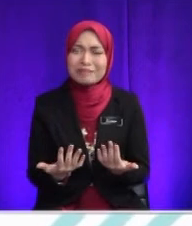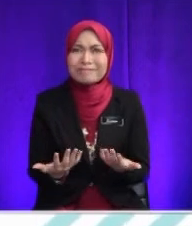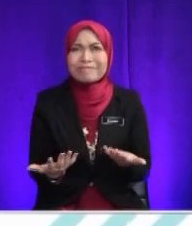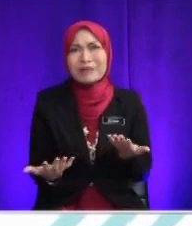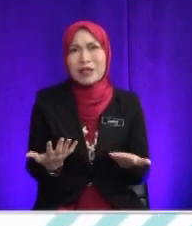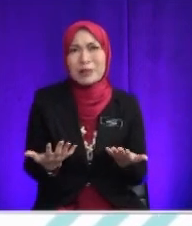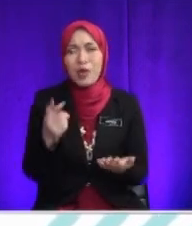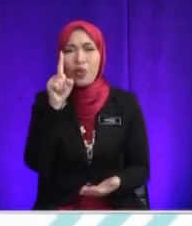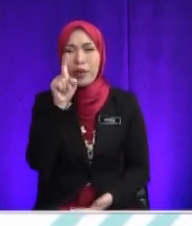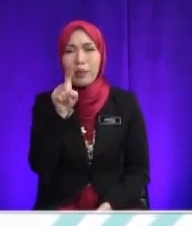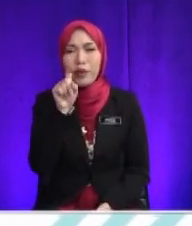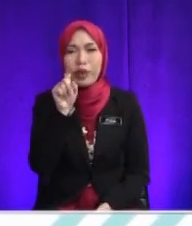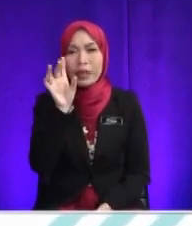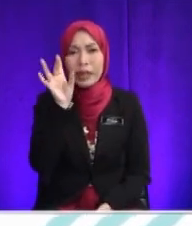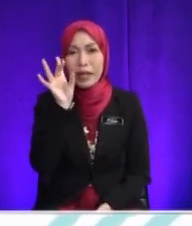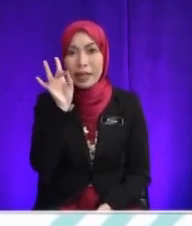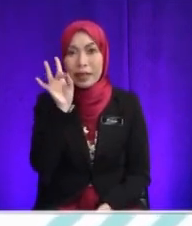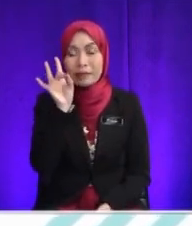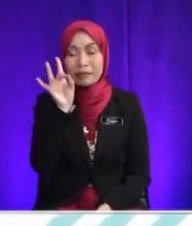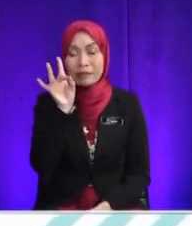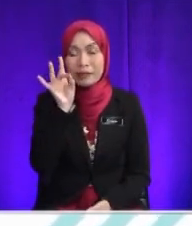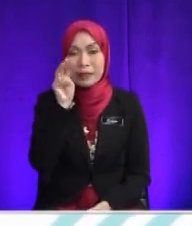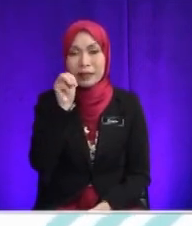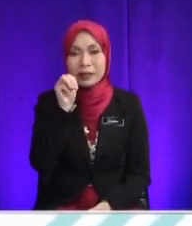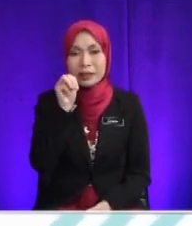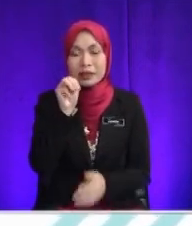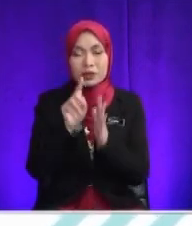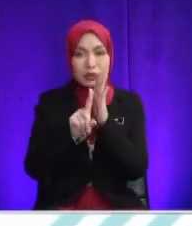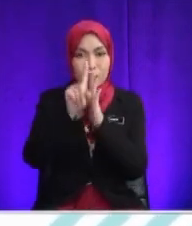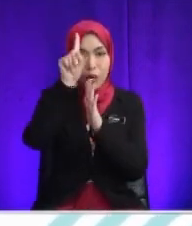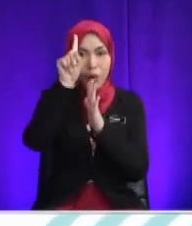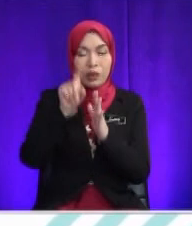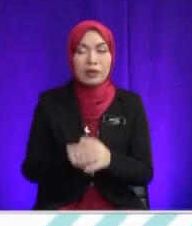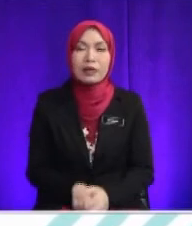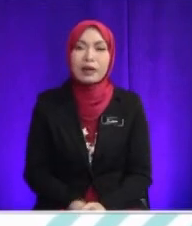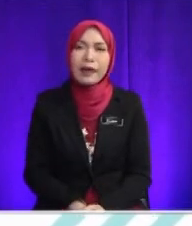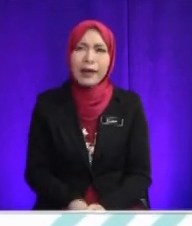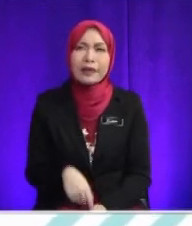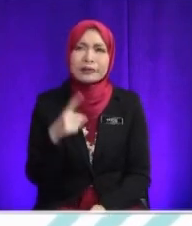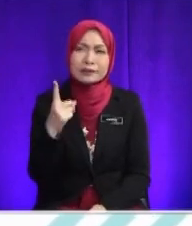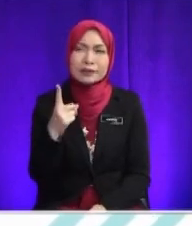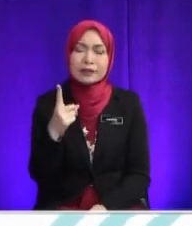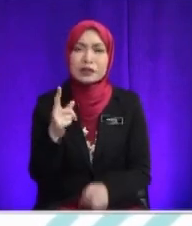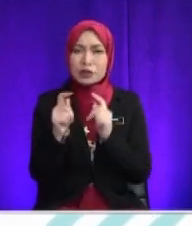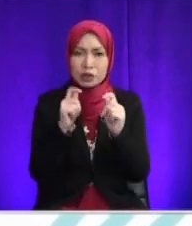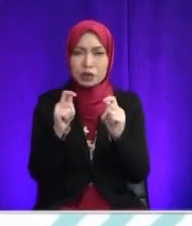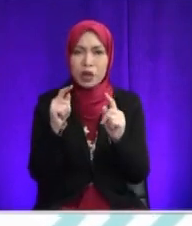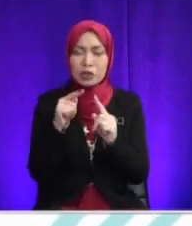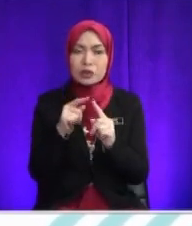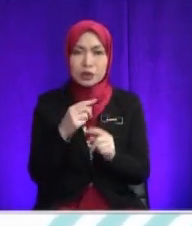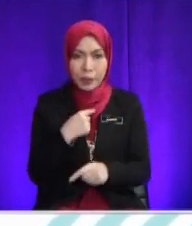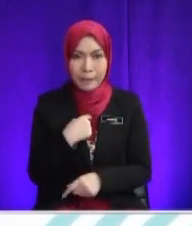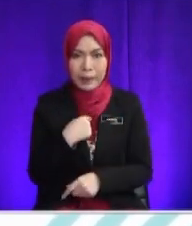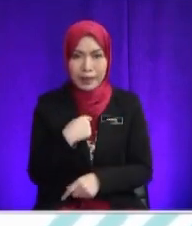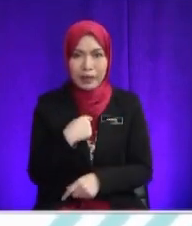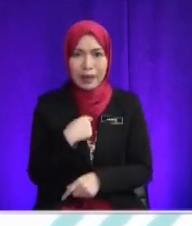tall. Definitely around 185, I'd say. He spoke to me as well, you know. I can't remember